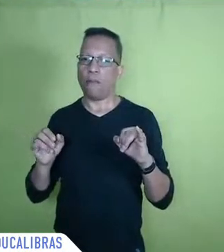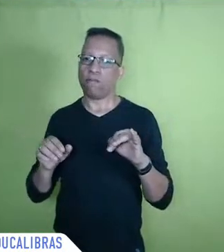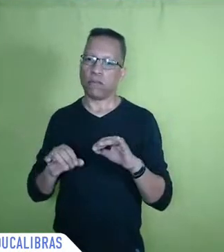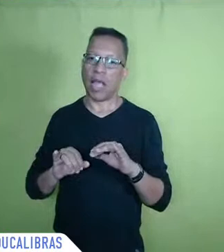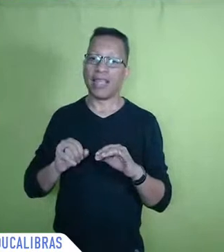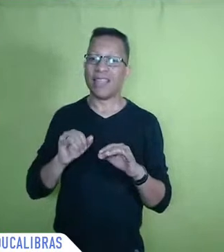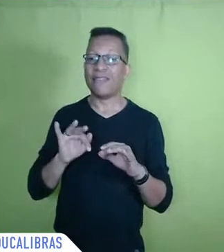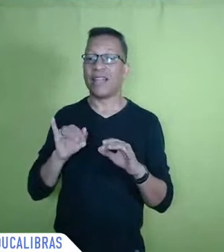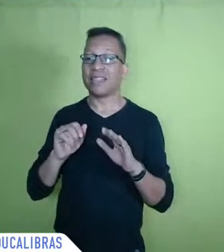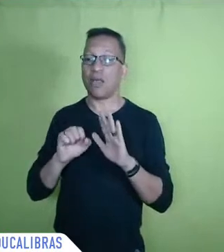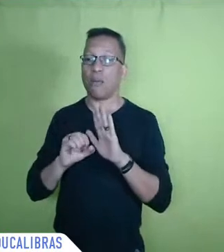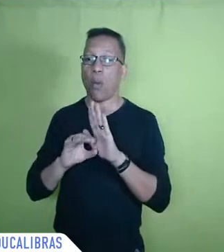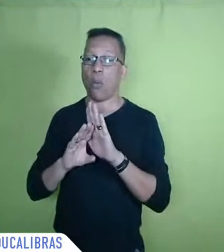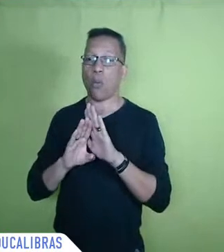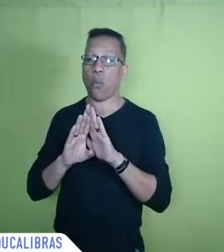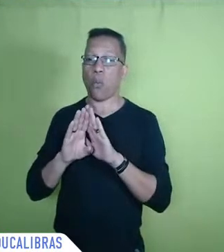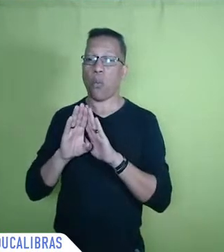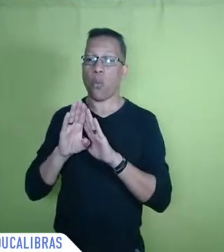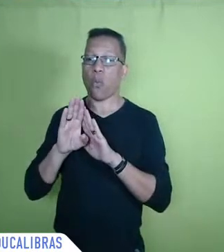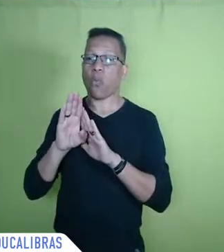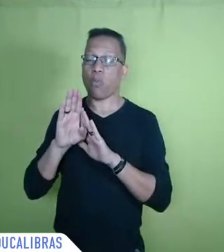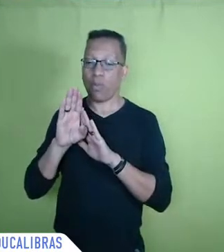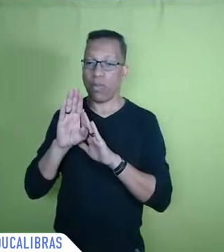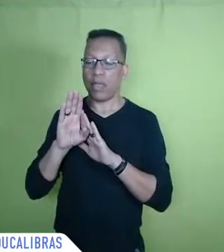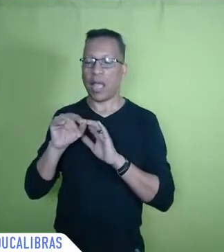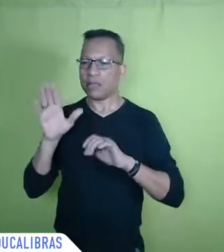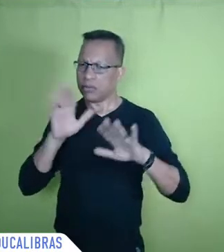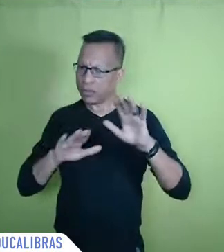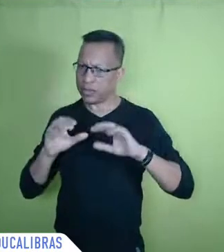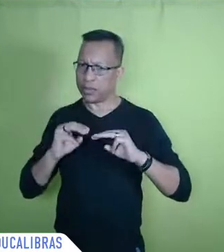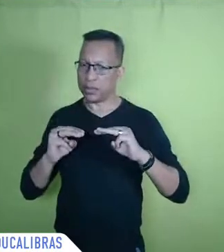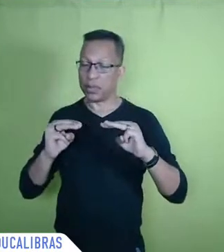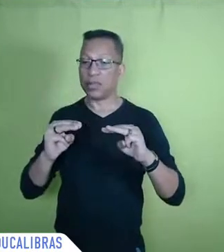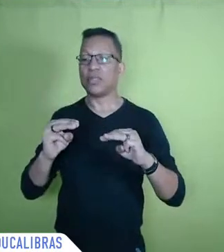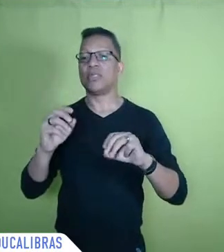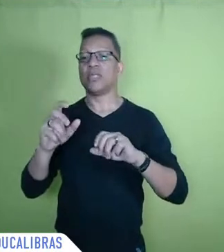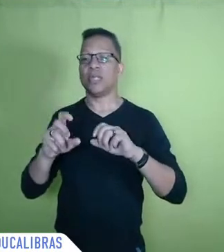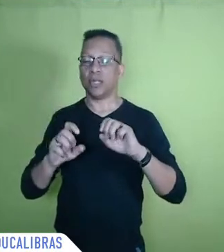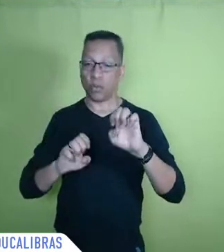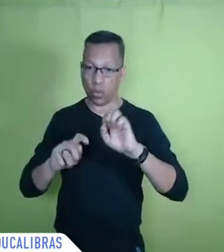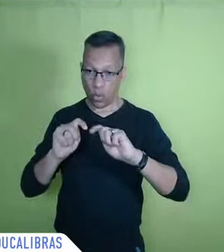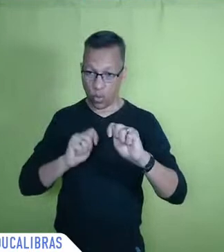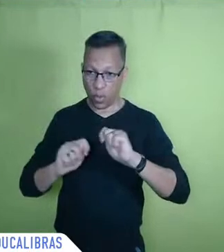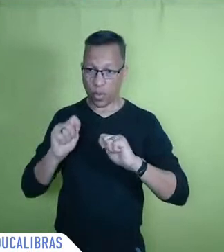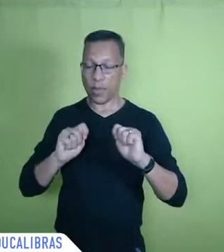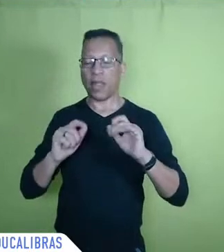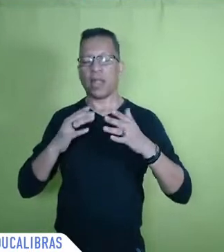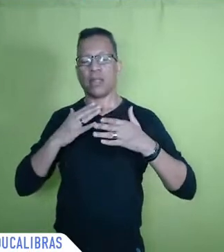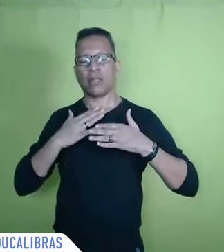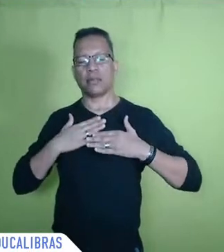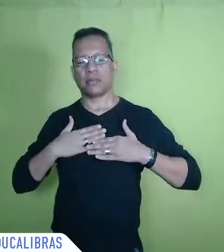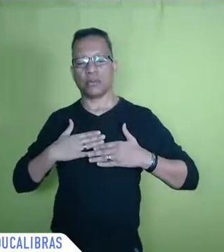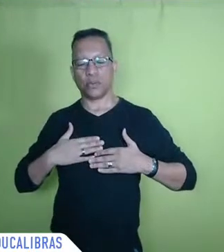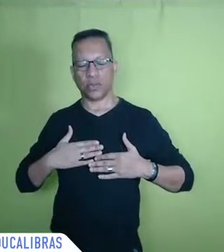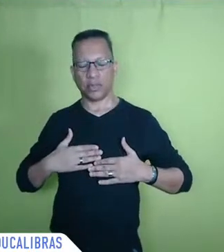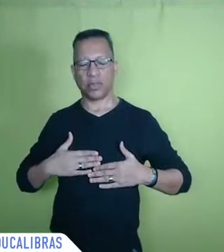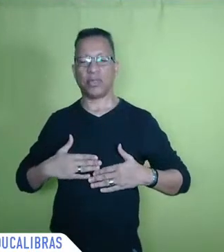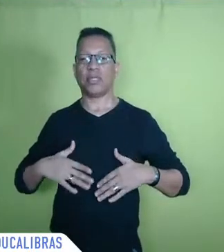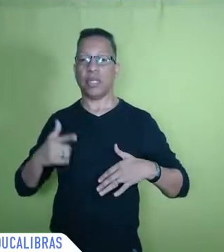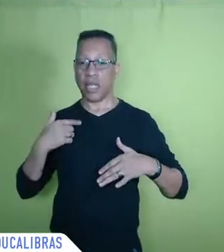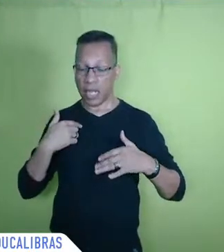is denouncing hyperinflation. I have never seen that before. Usually, your Ministry of Economy is someone who